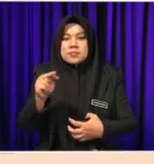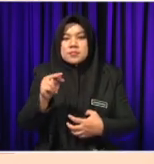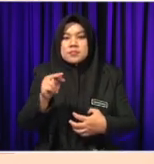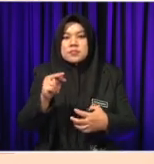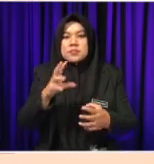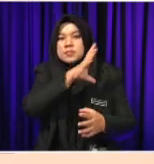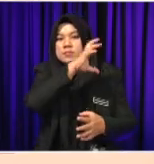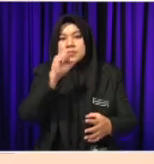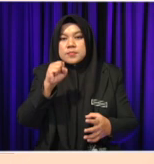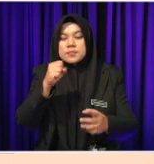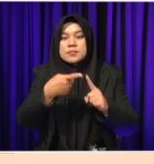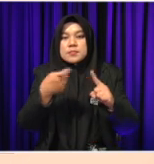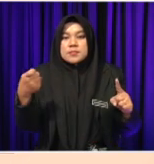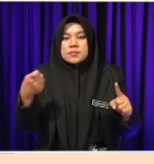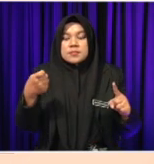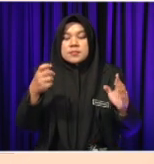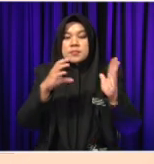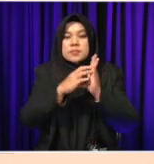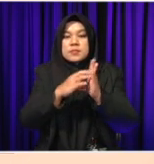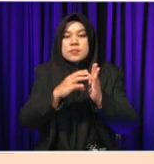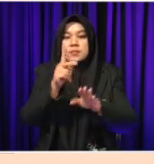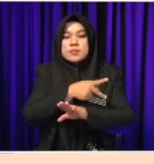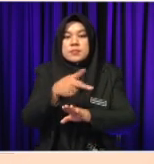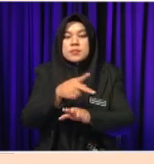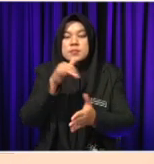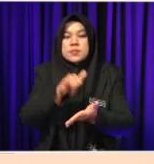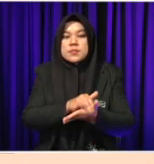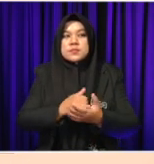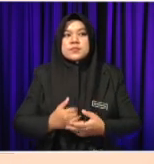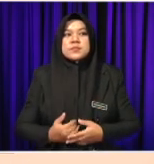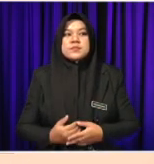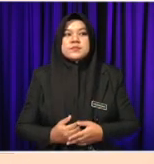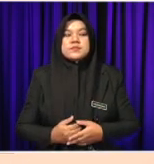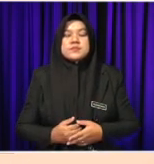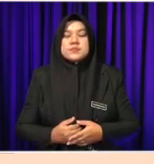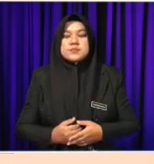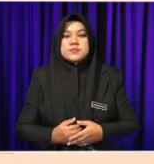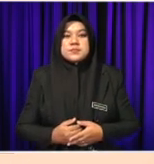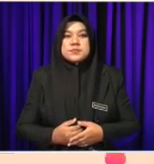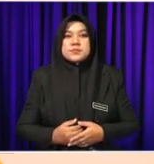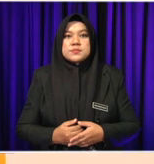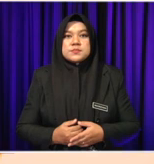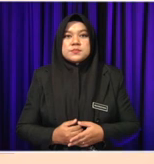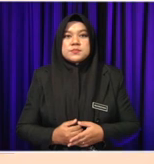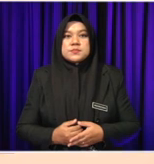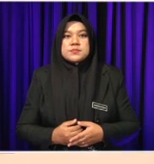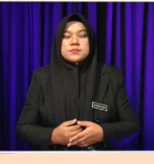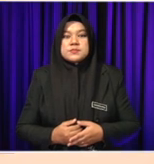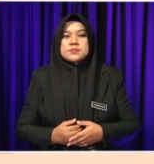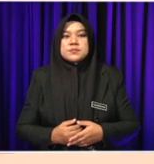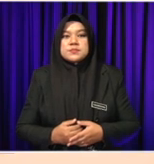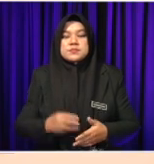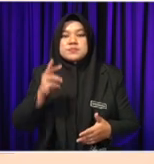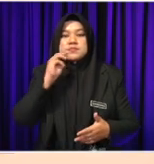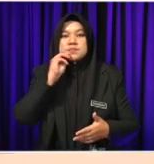this poem? Anyone? Anyone with red color? Raise your hand. Ah, there it is. We have Mia.